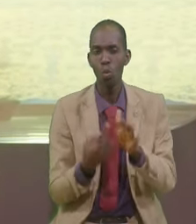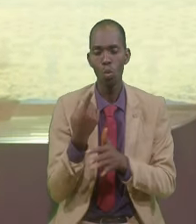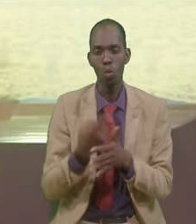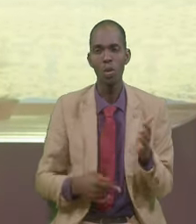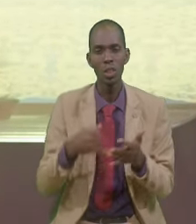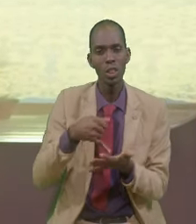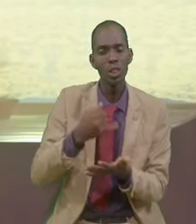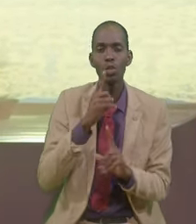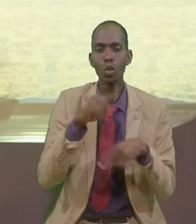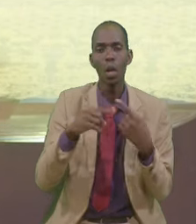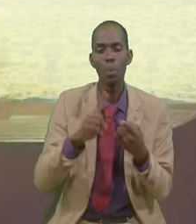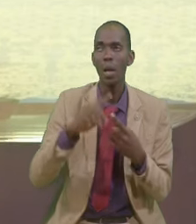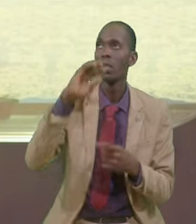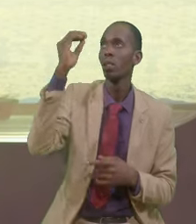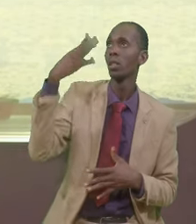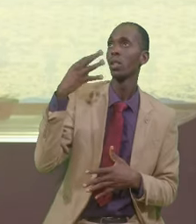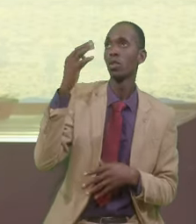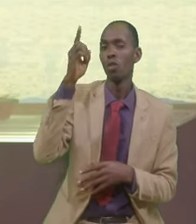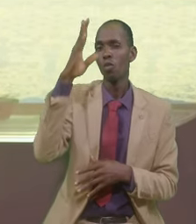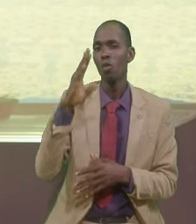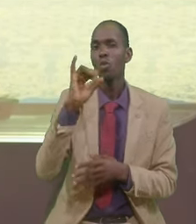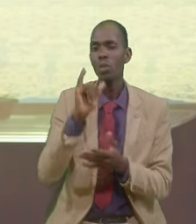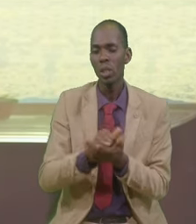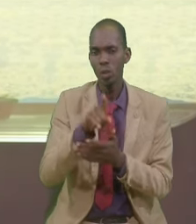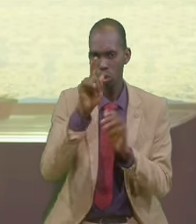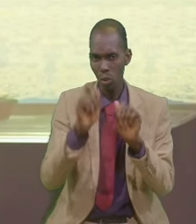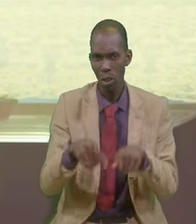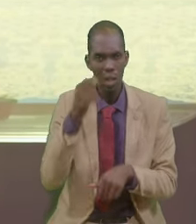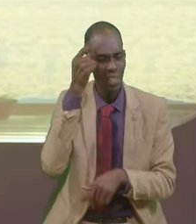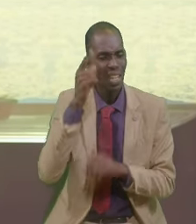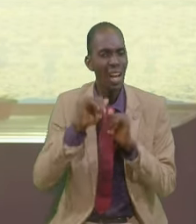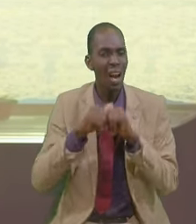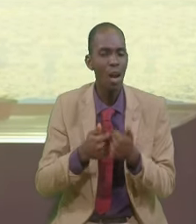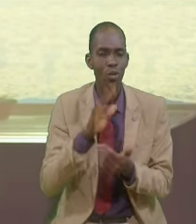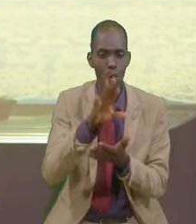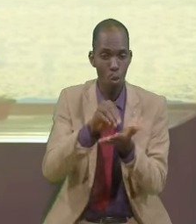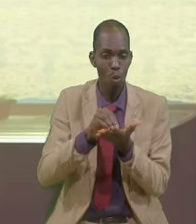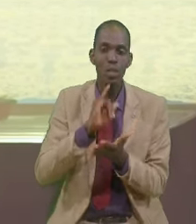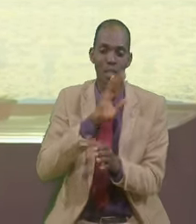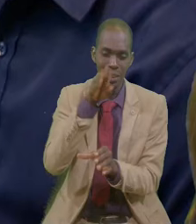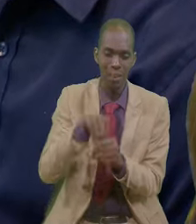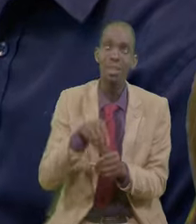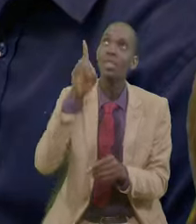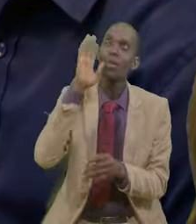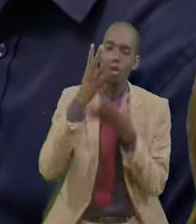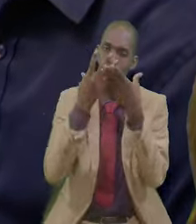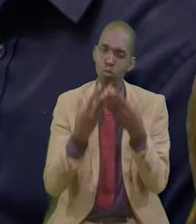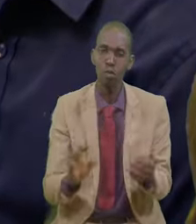the grace of God so that you'll understand how yours is included. It will solve your